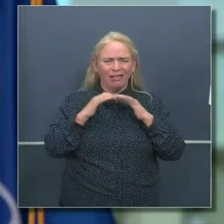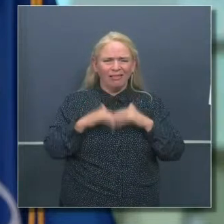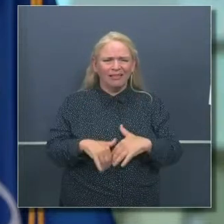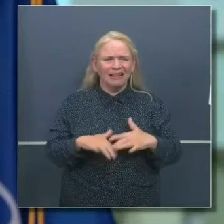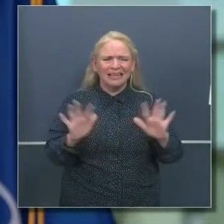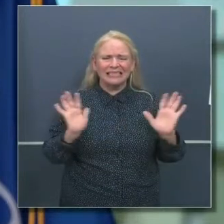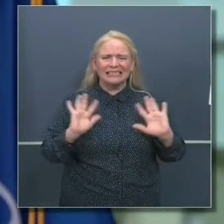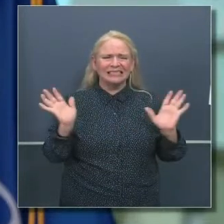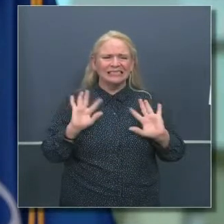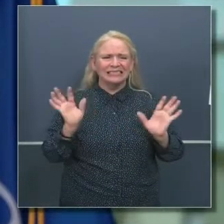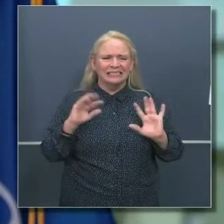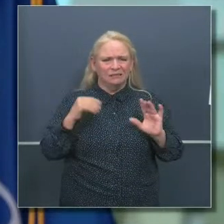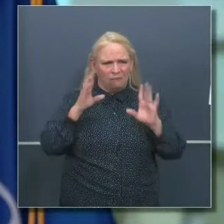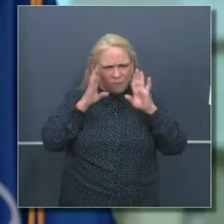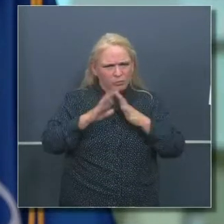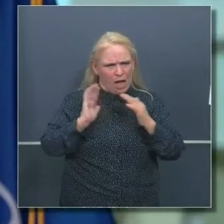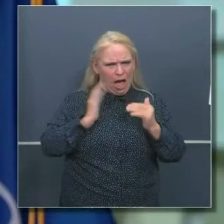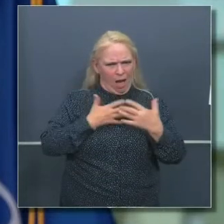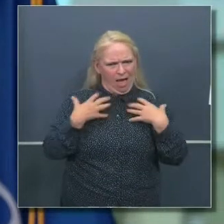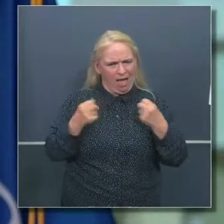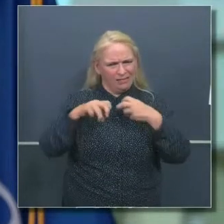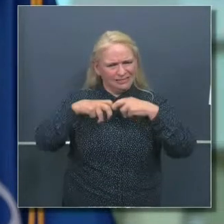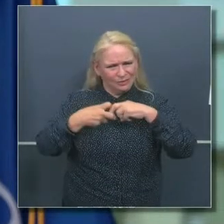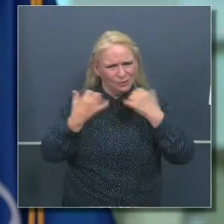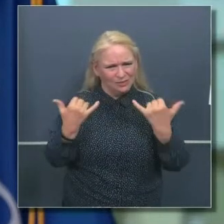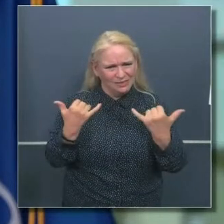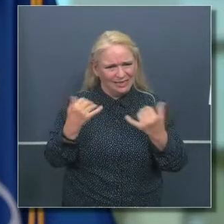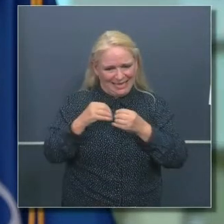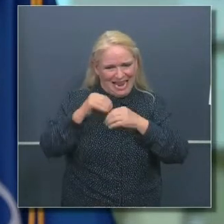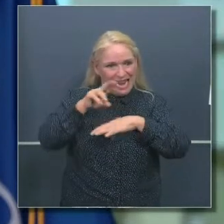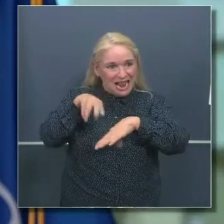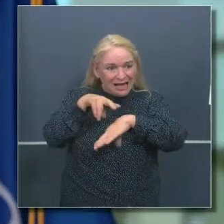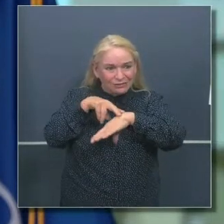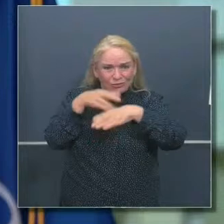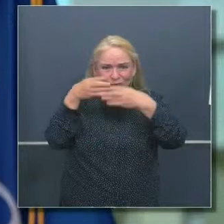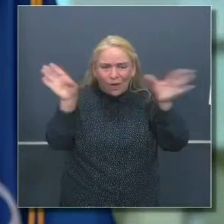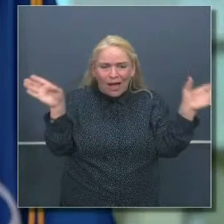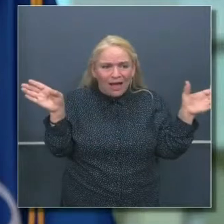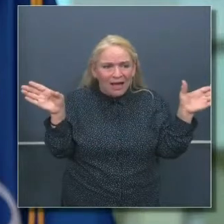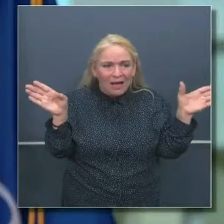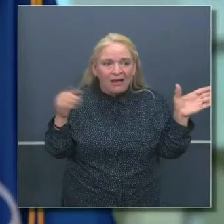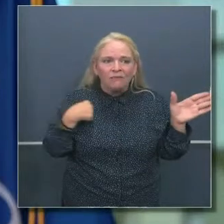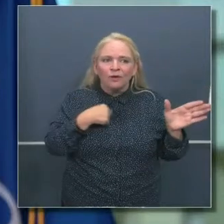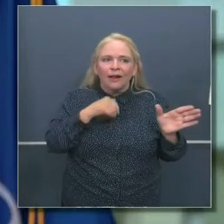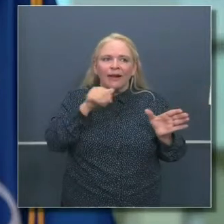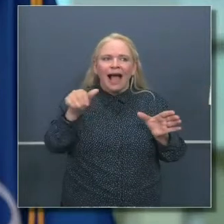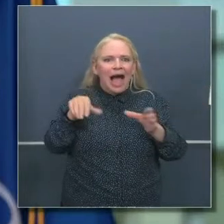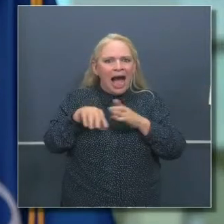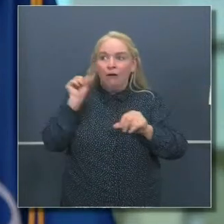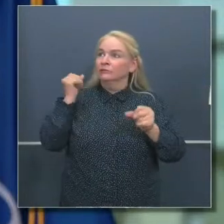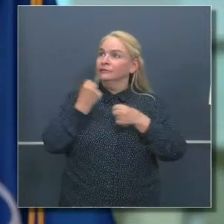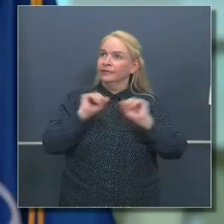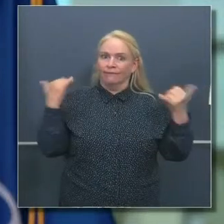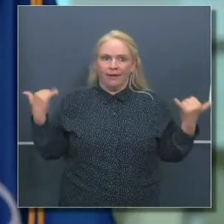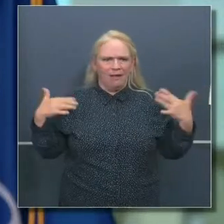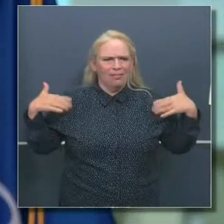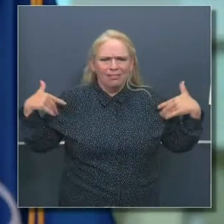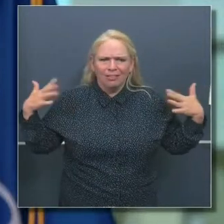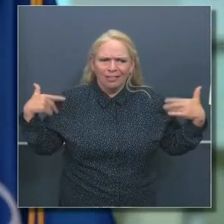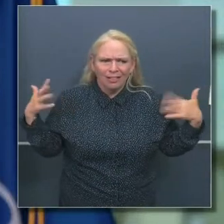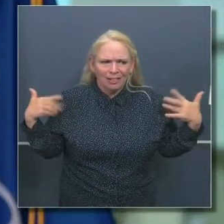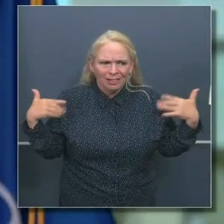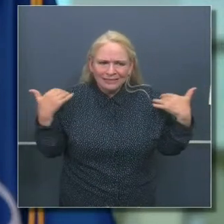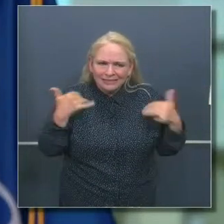health crisis in this nation. We are not out of this crisis. We're still in the first wave of this crisis.